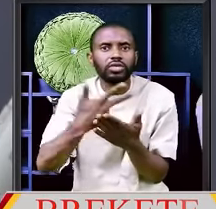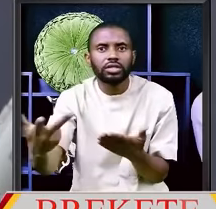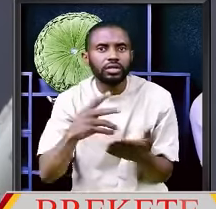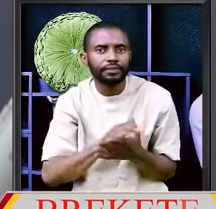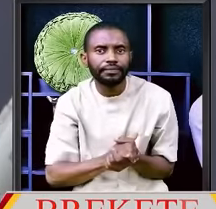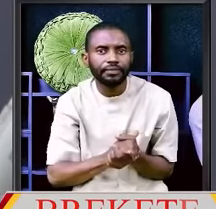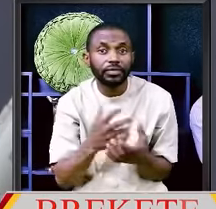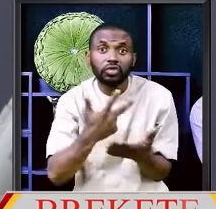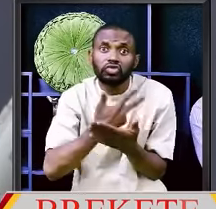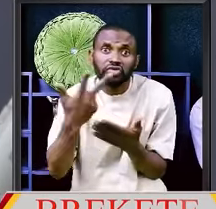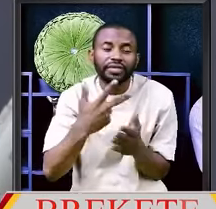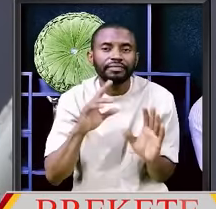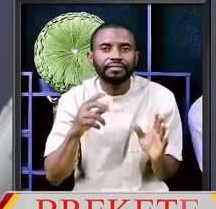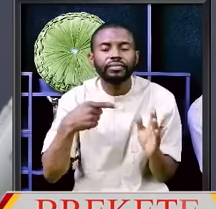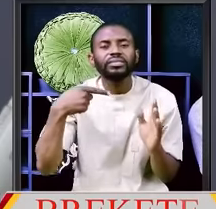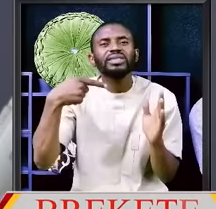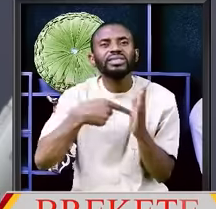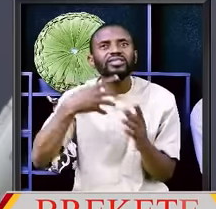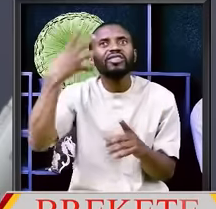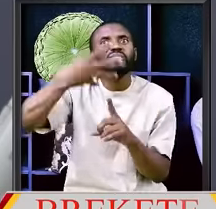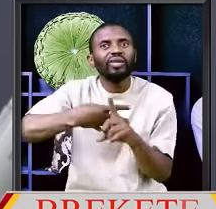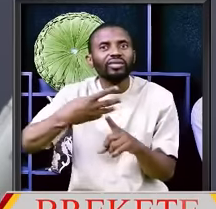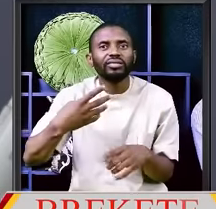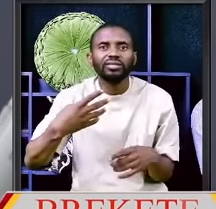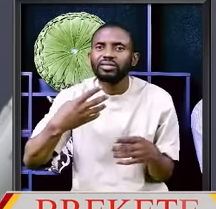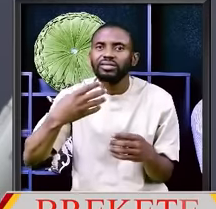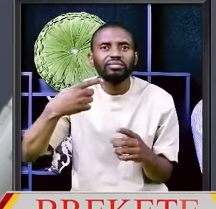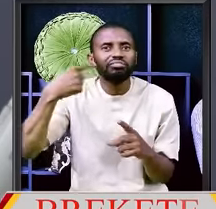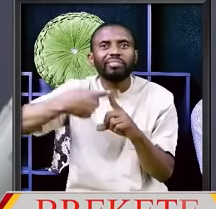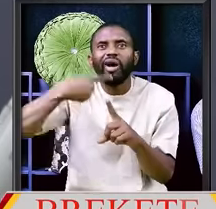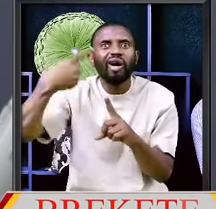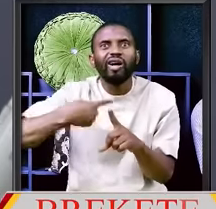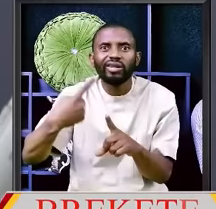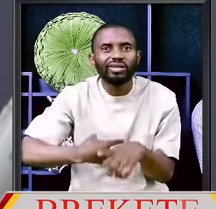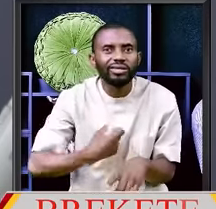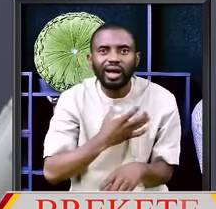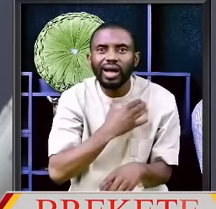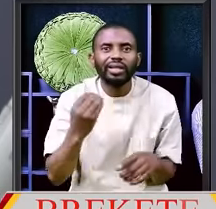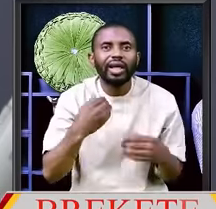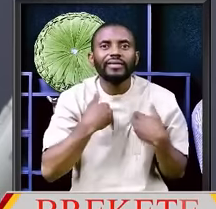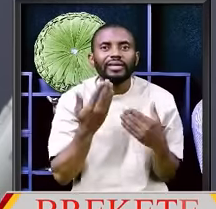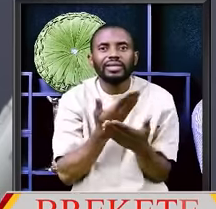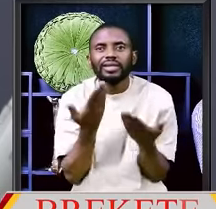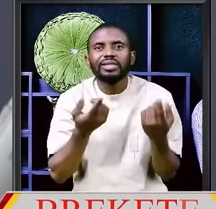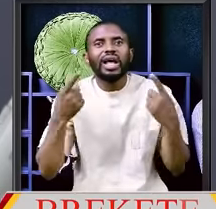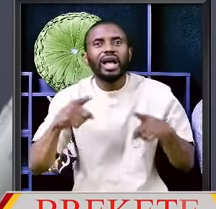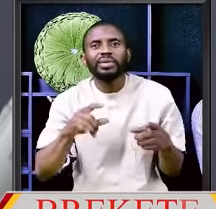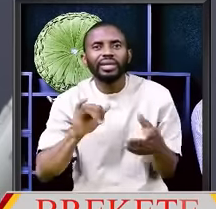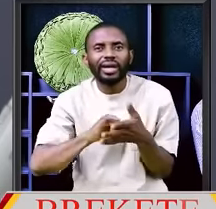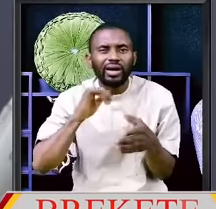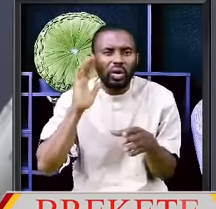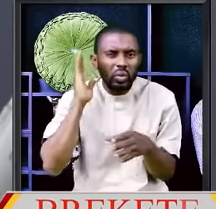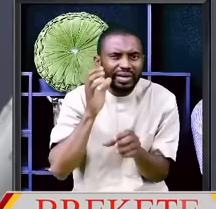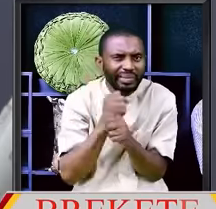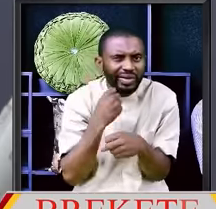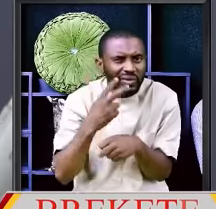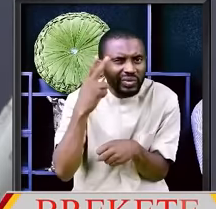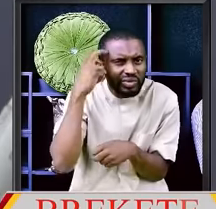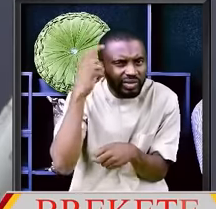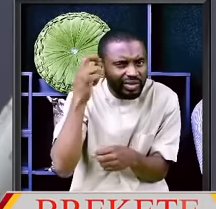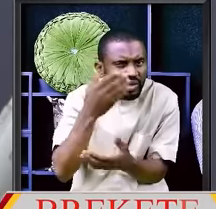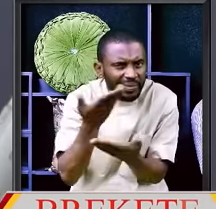Pamela. This one don't they take months. And it gets things where go happen, where go make you suspect some